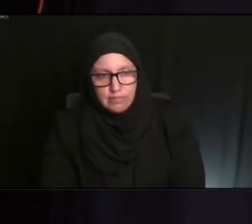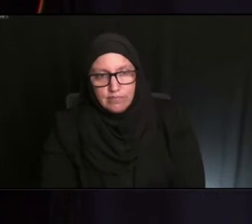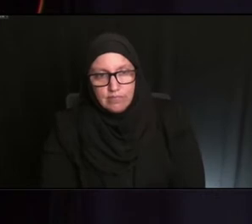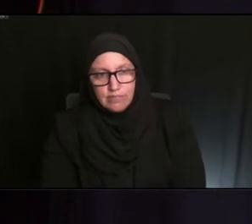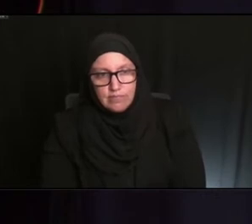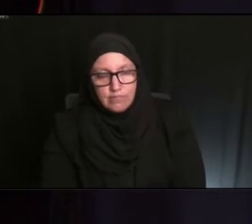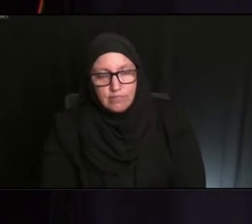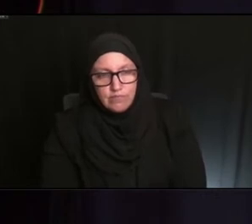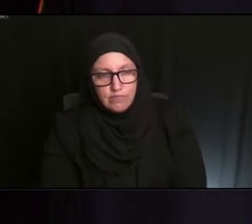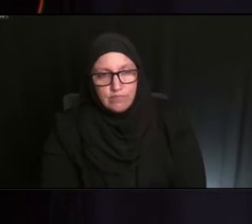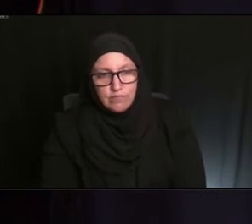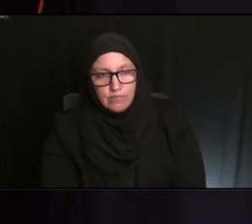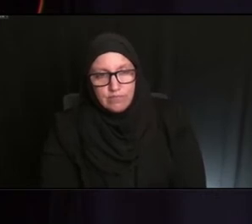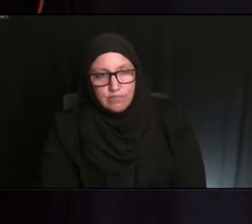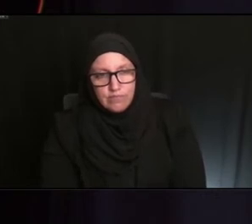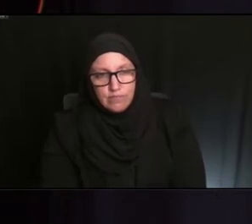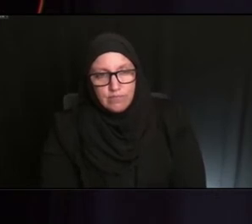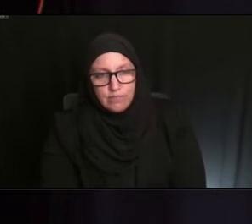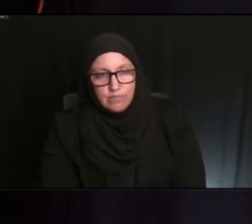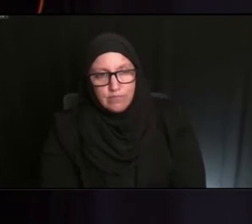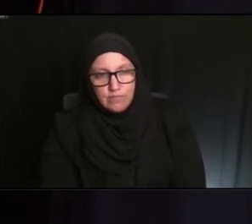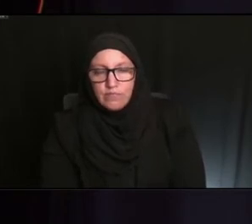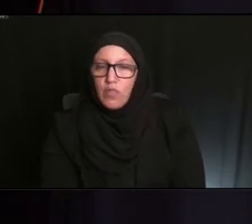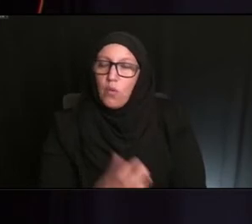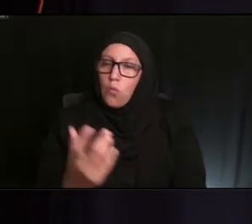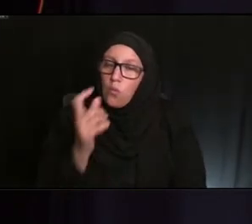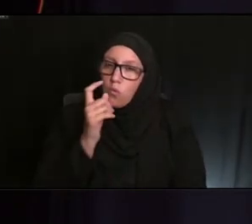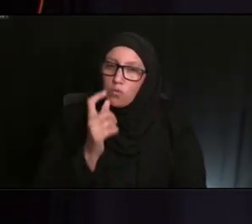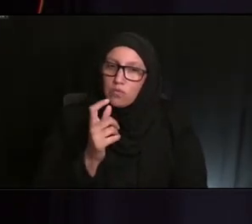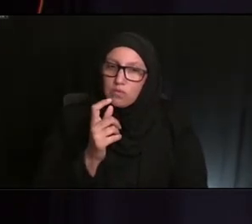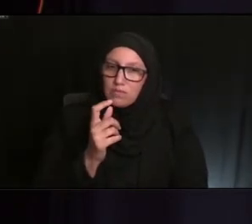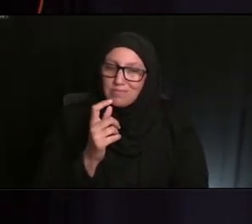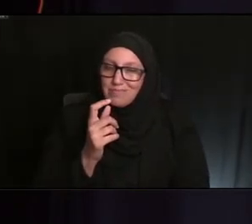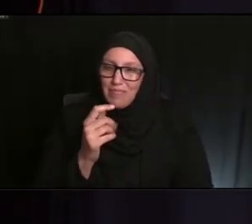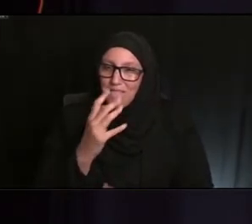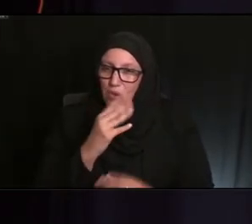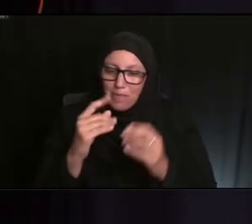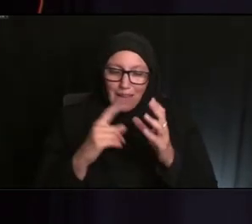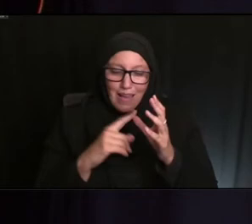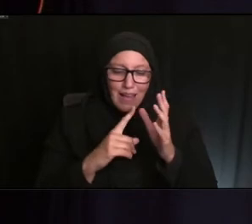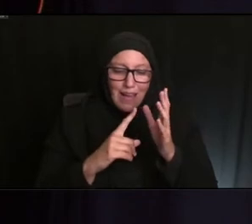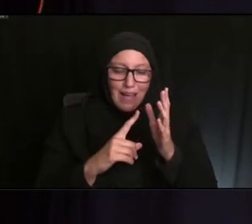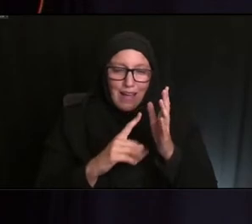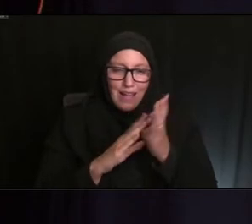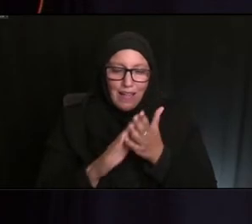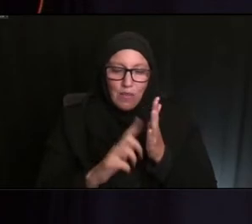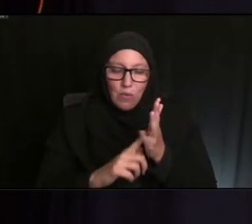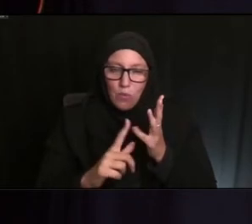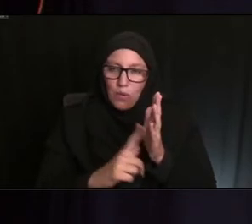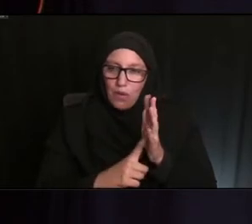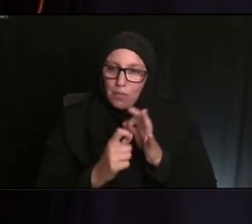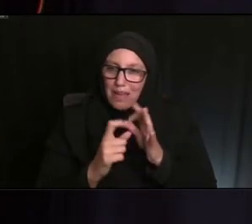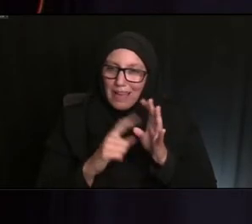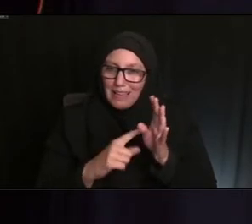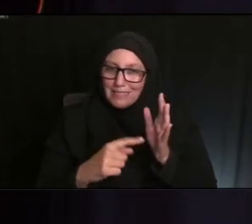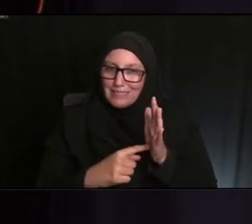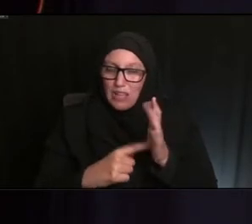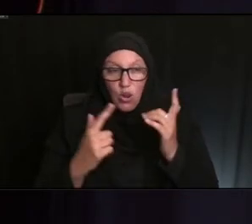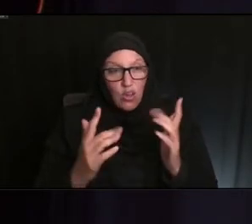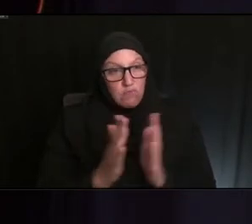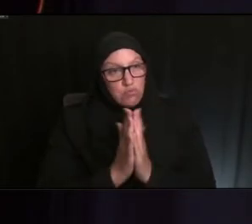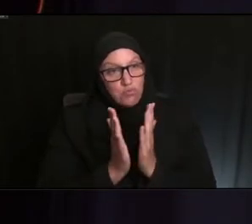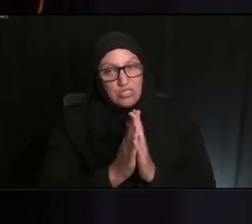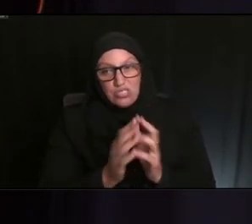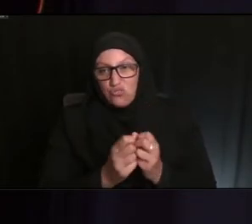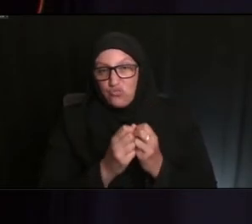a lot of books have been destroyed. A lot of things aren't in our hands any longer. Even when we do